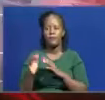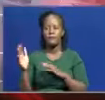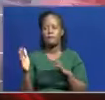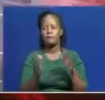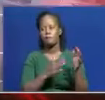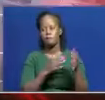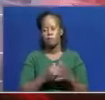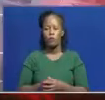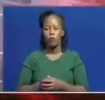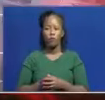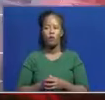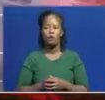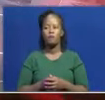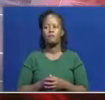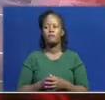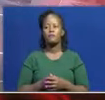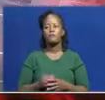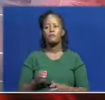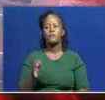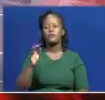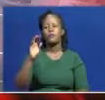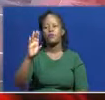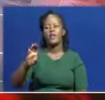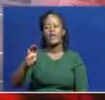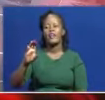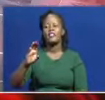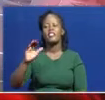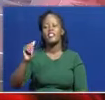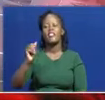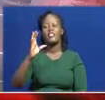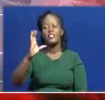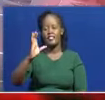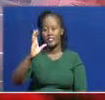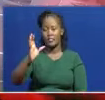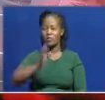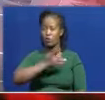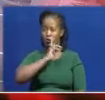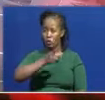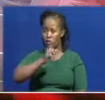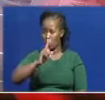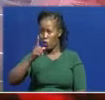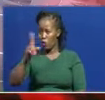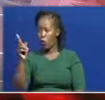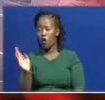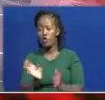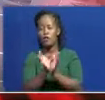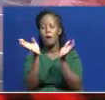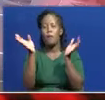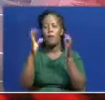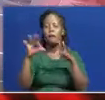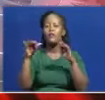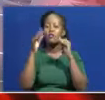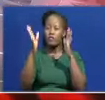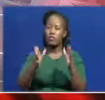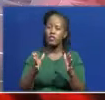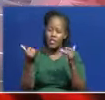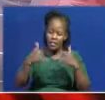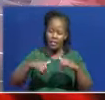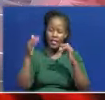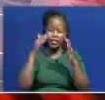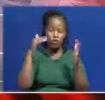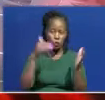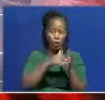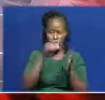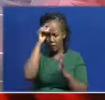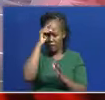And in other news, the Ethics and Anti-Corruption Commission, EACC, is warning public officials sabotaging the government's efforts to fight